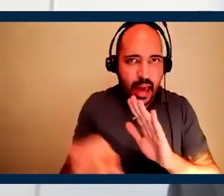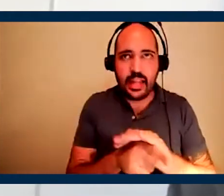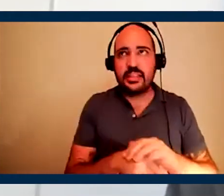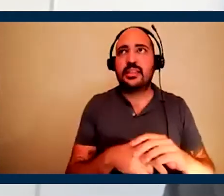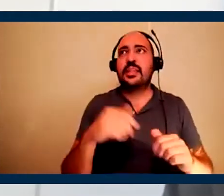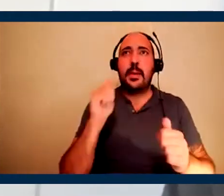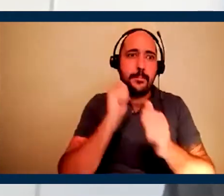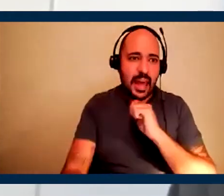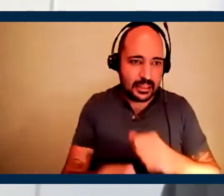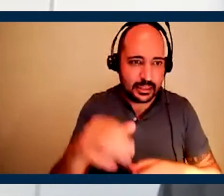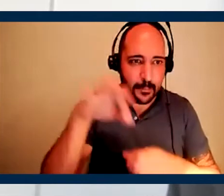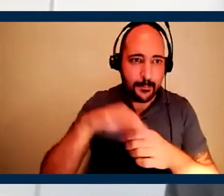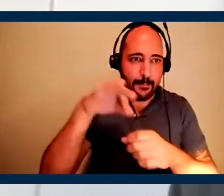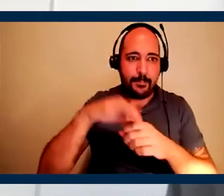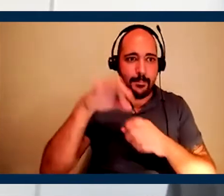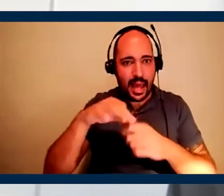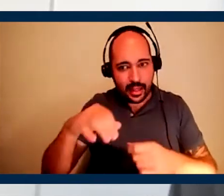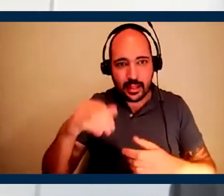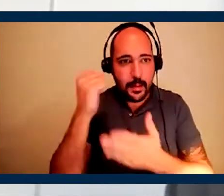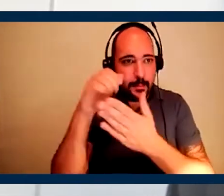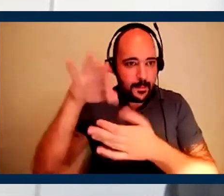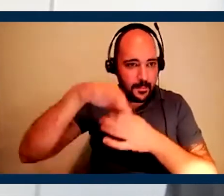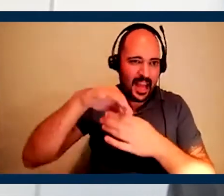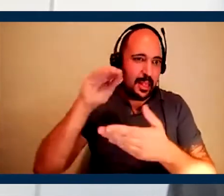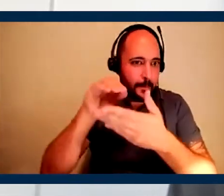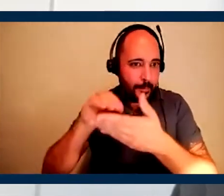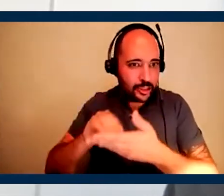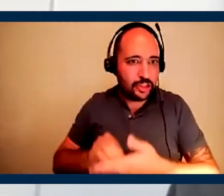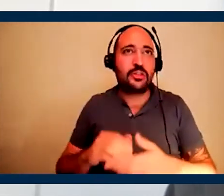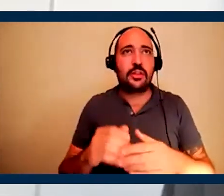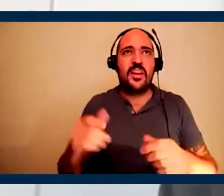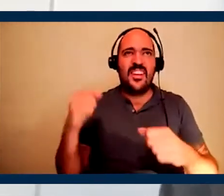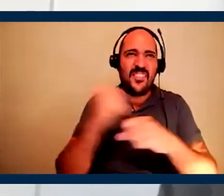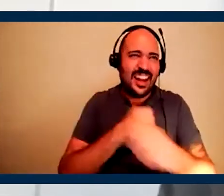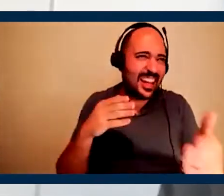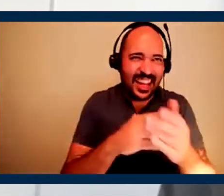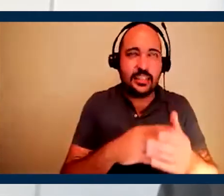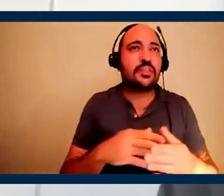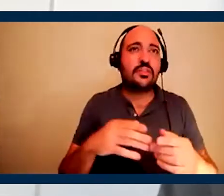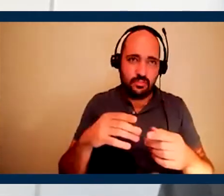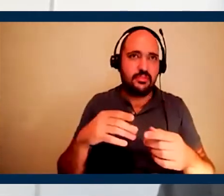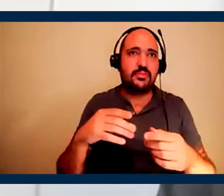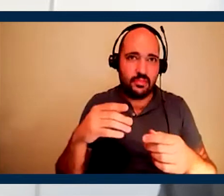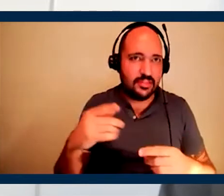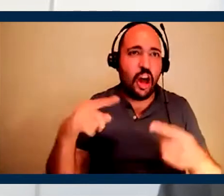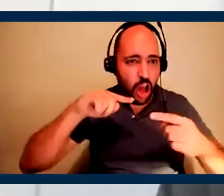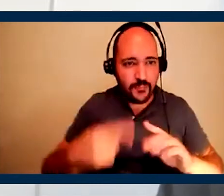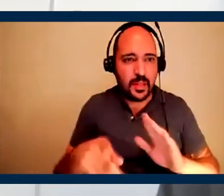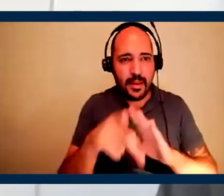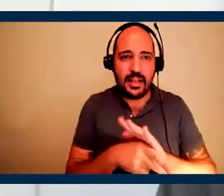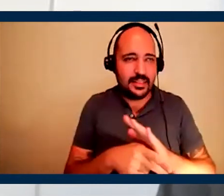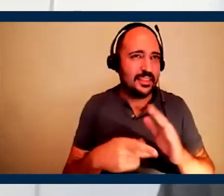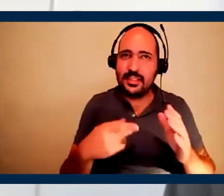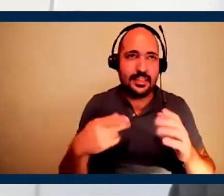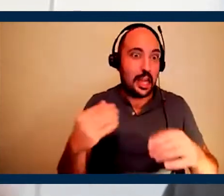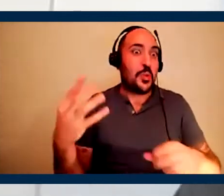into office, fighting back against harmful policy and winning, then keep on refining your roots. Keep on building up your toolkit. That way, when